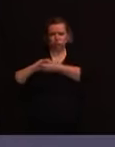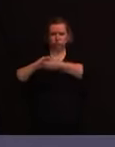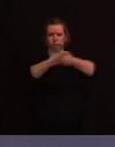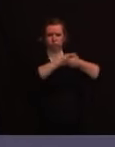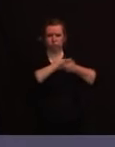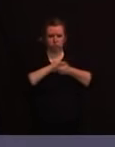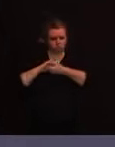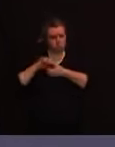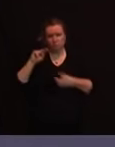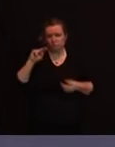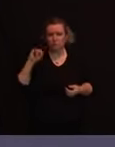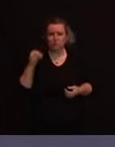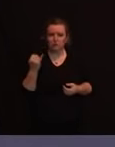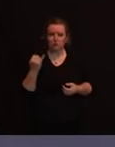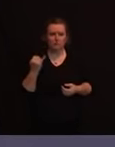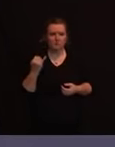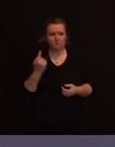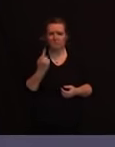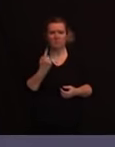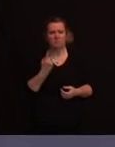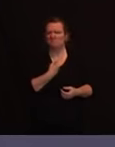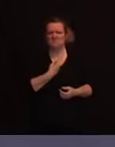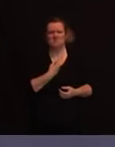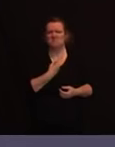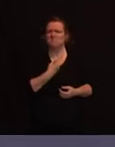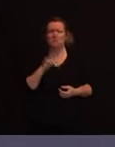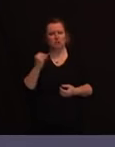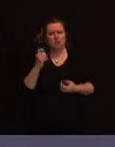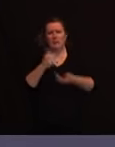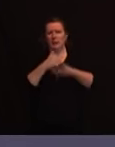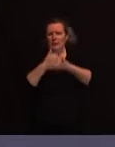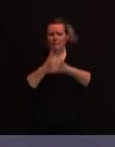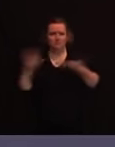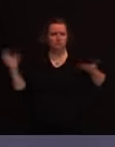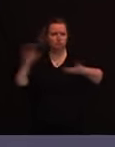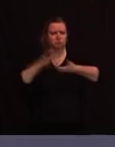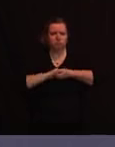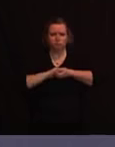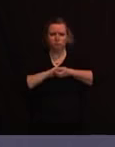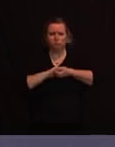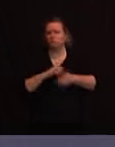help. And that includes local, county, faith leaders,